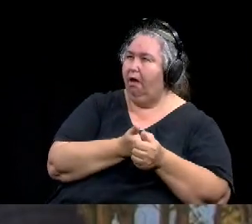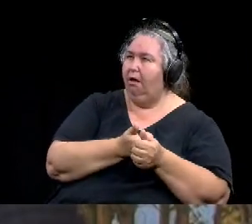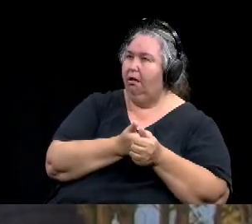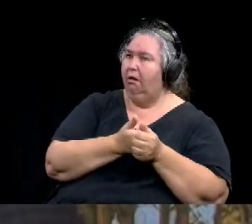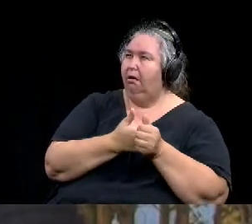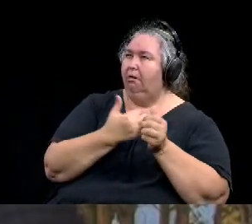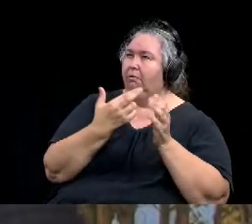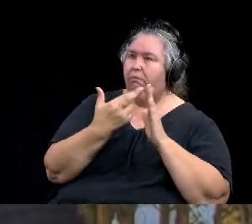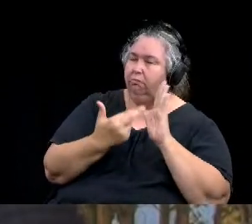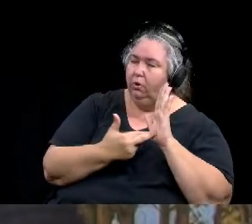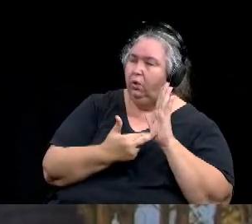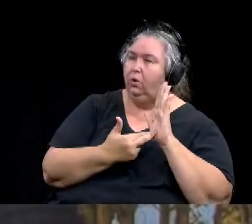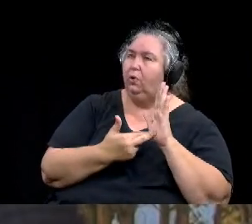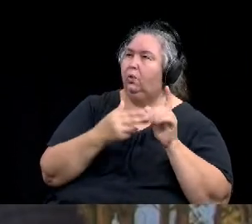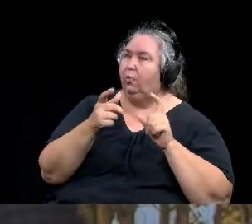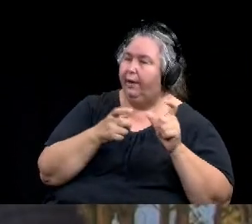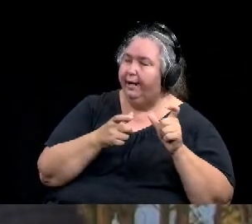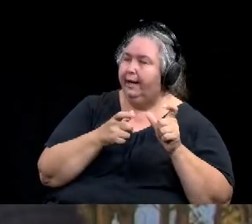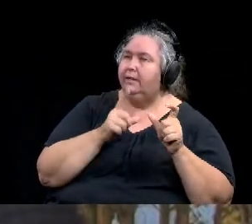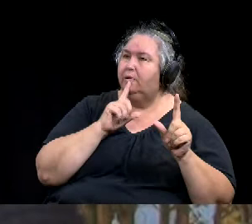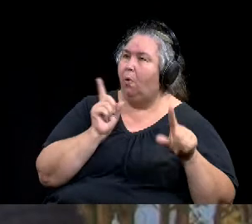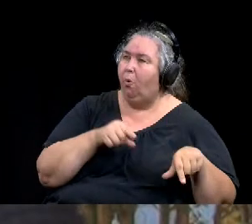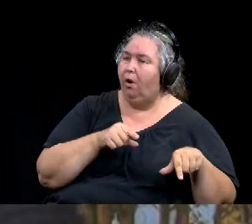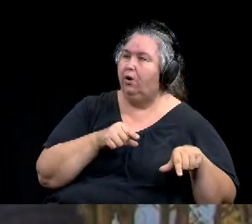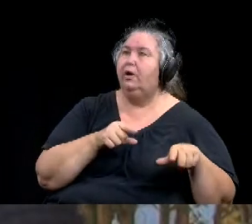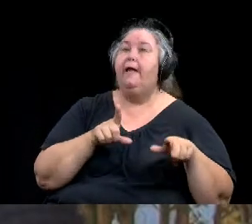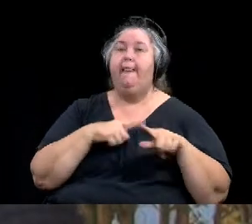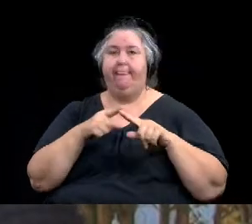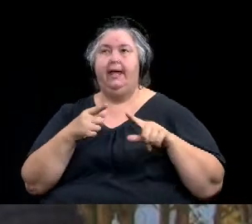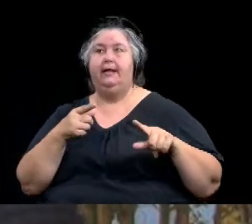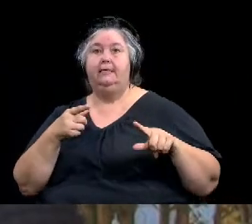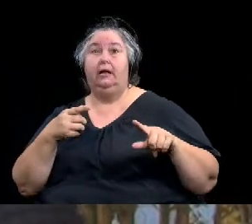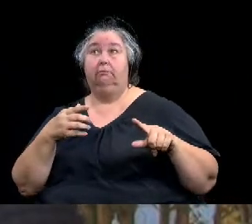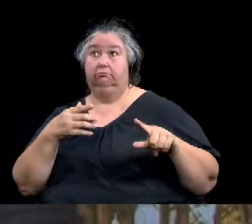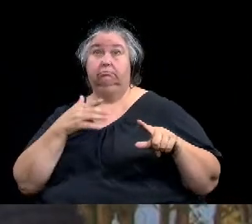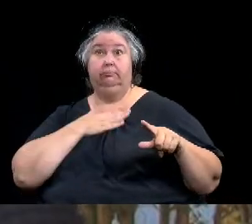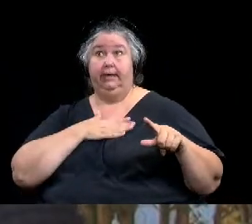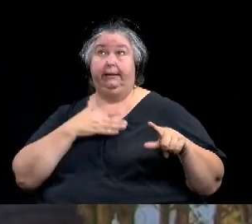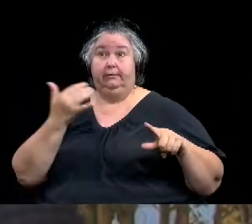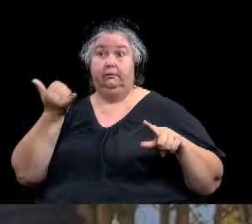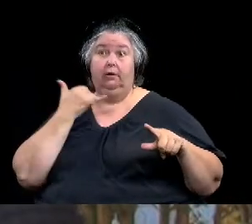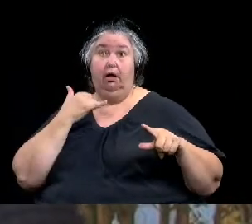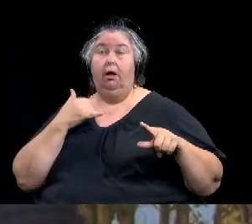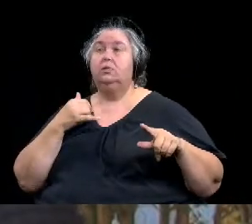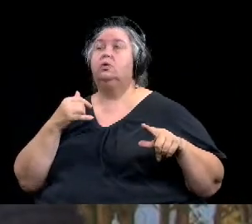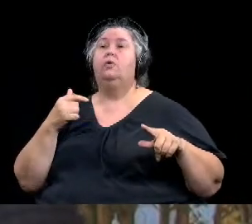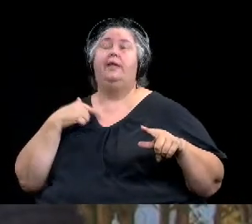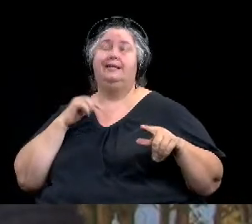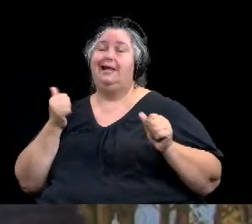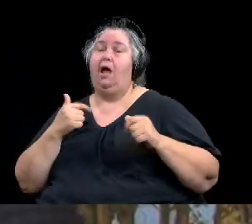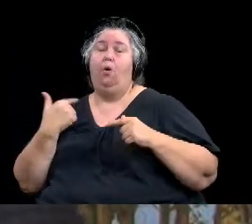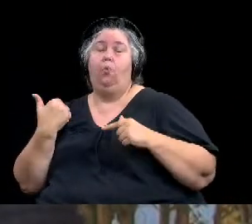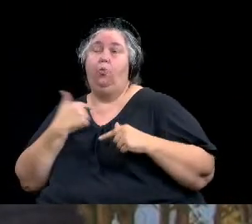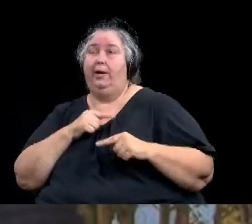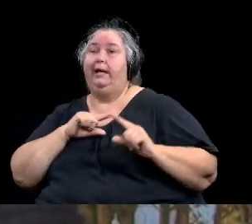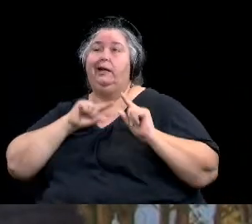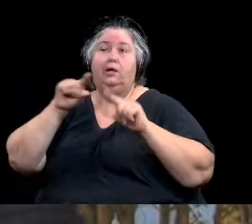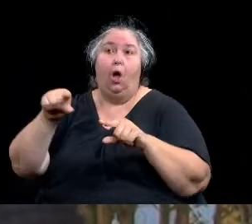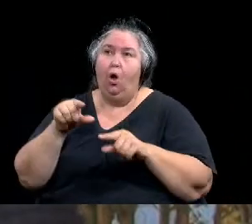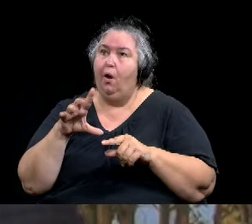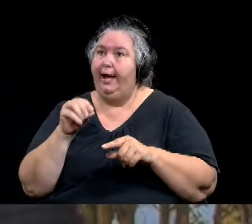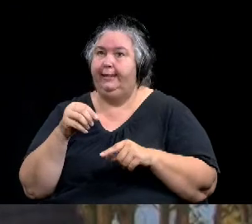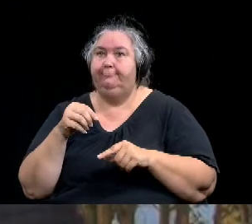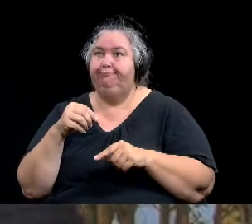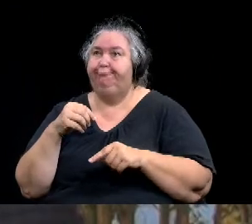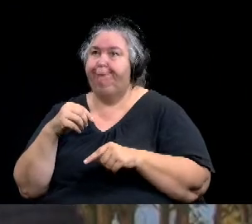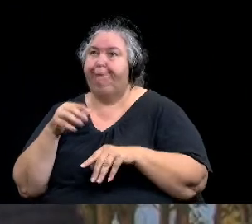the law and the regulations and the orders that have been put out, please, you know, call the local police department or call the sheriff's office and let them